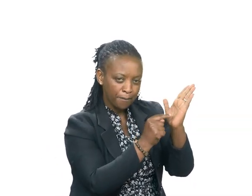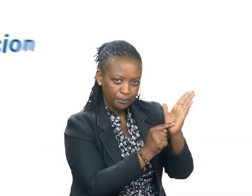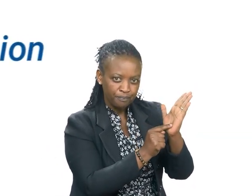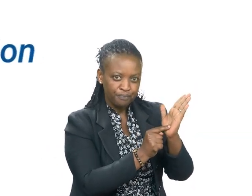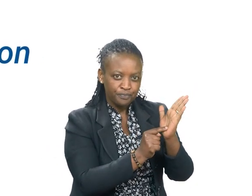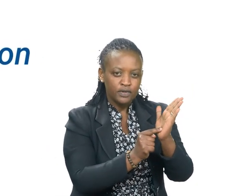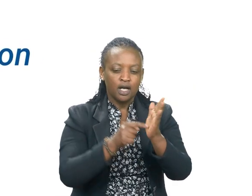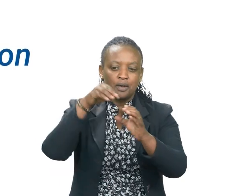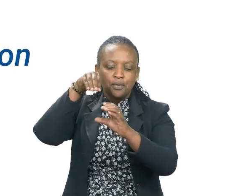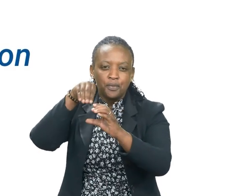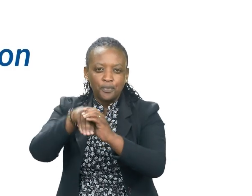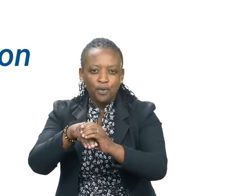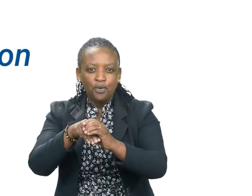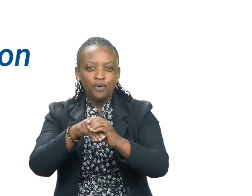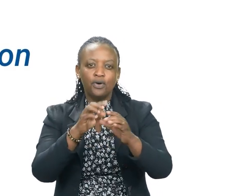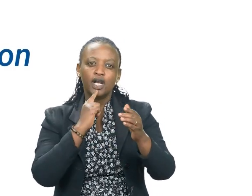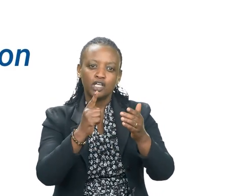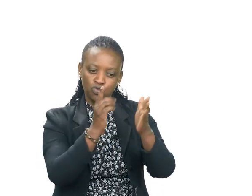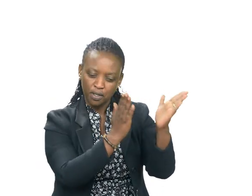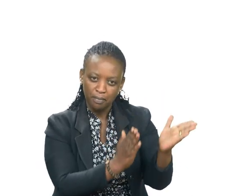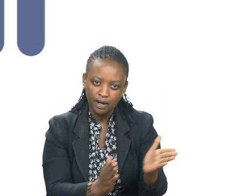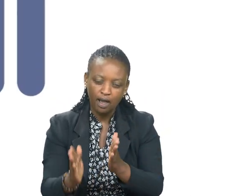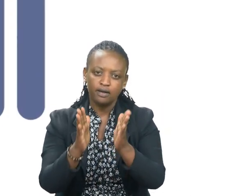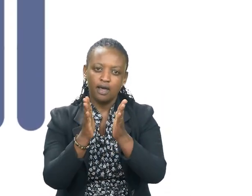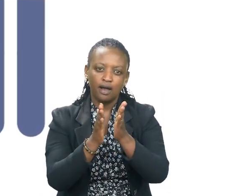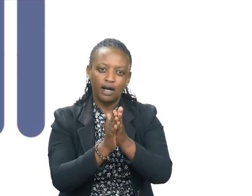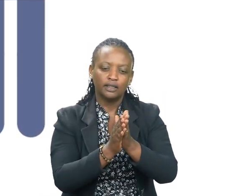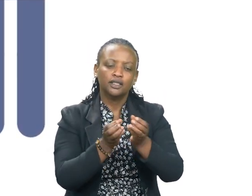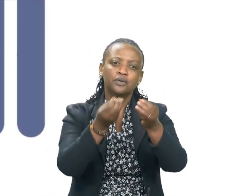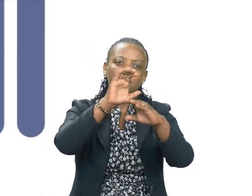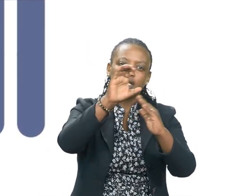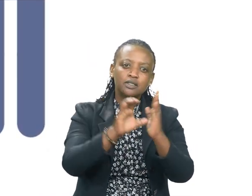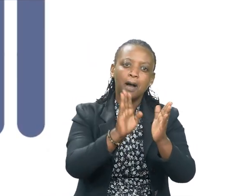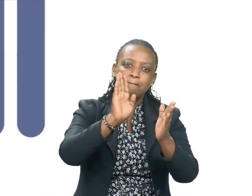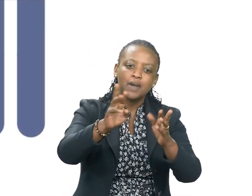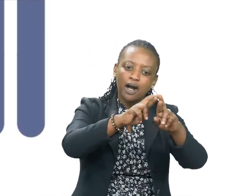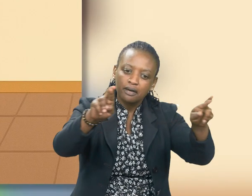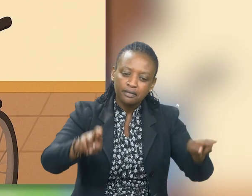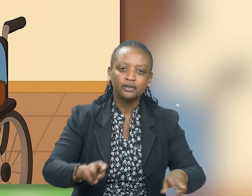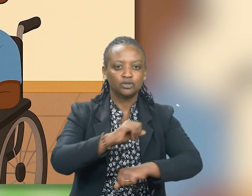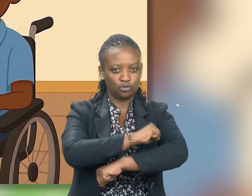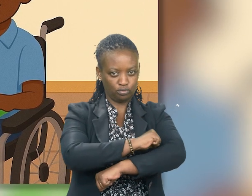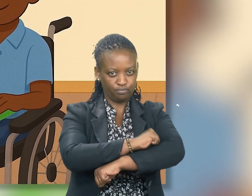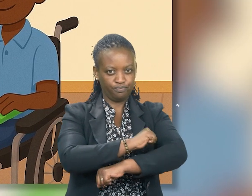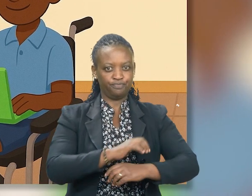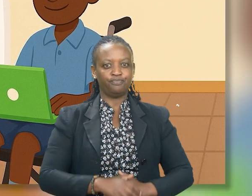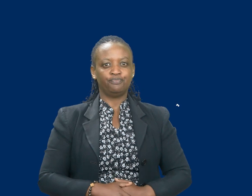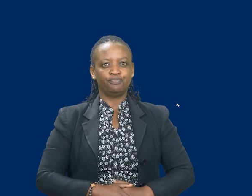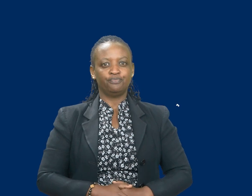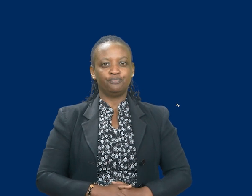3 principles into lesson planning and curriculum delivery in your